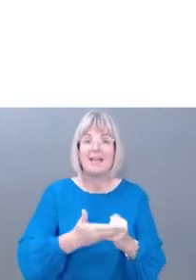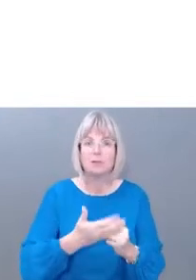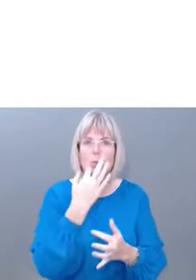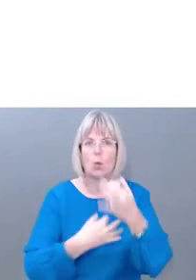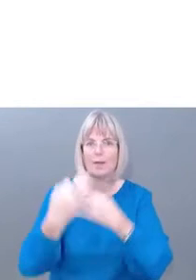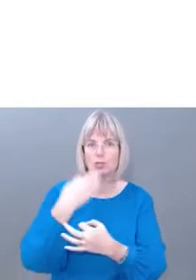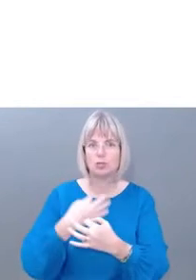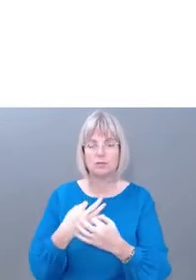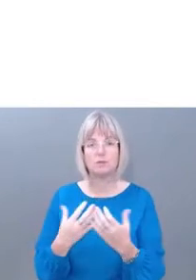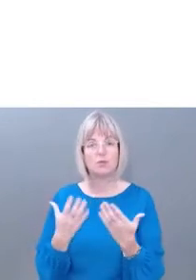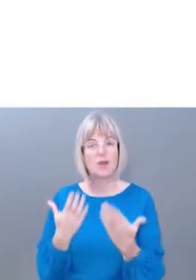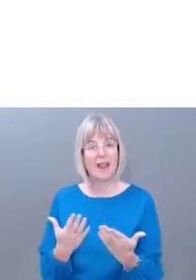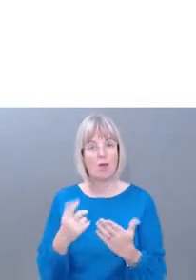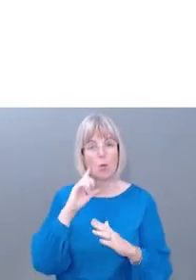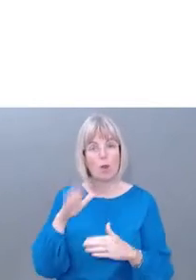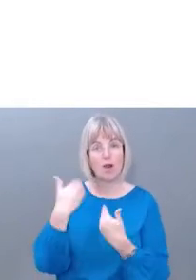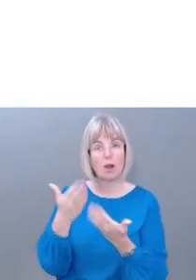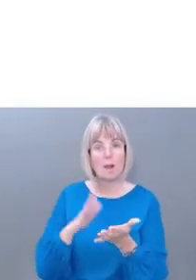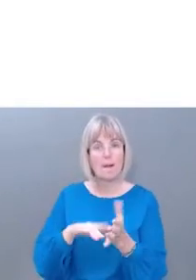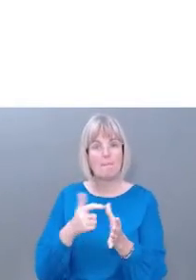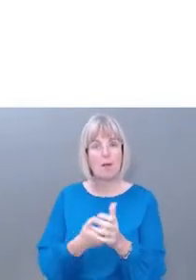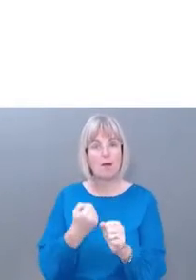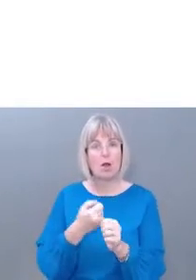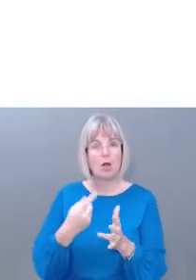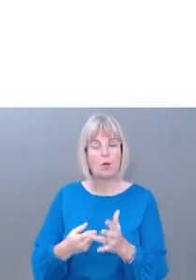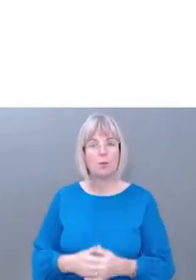hand across to Margot.